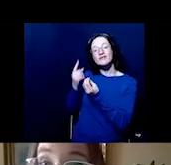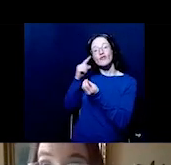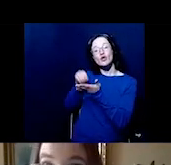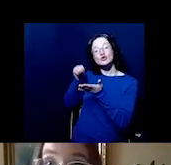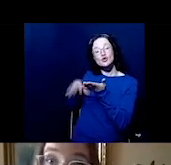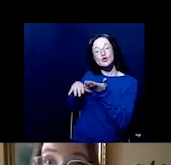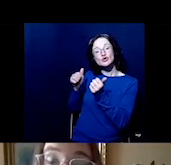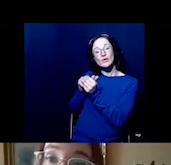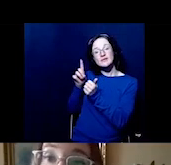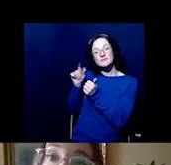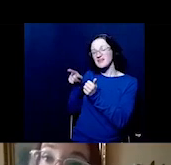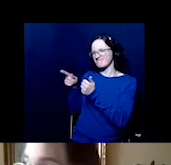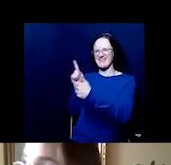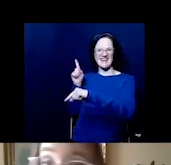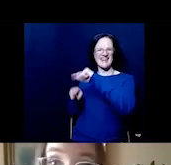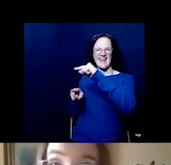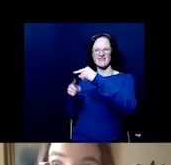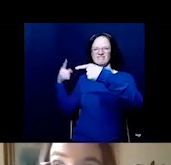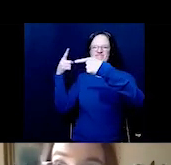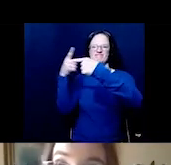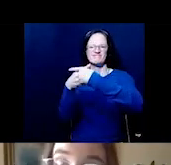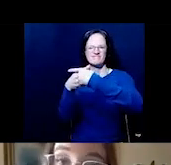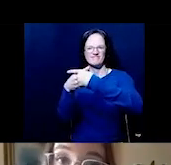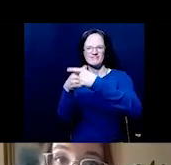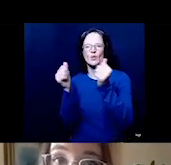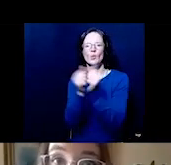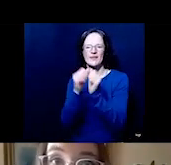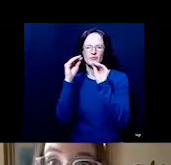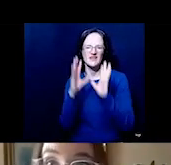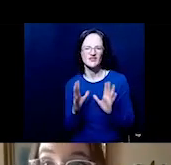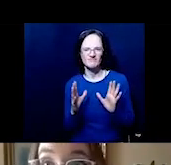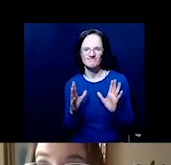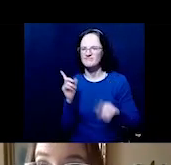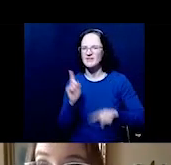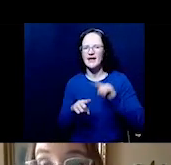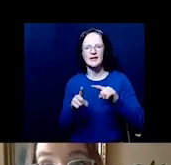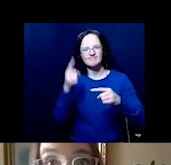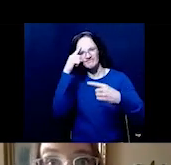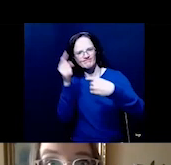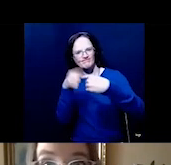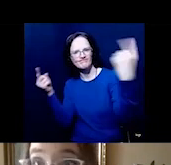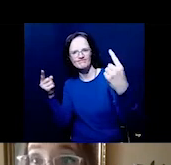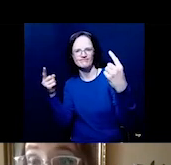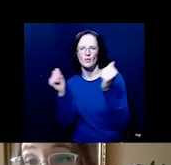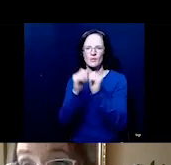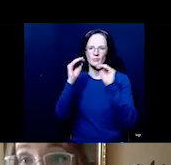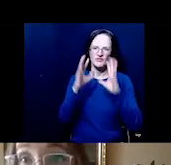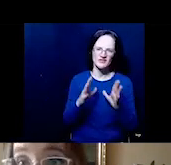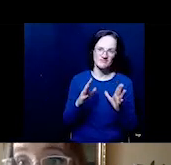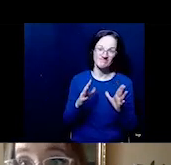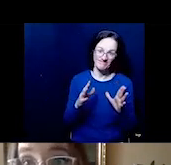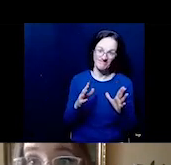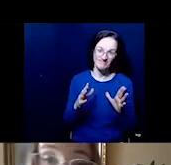go against the professor, and I think that's an issue with many universities. But yeah, but I know that this happened also